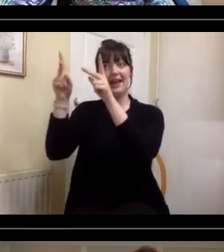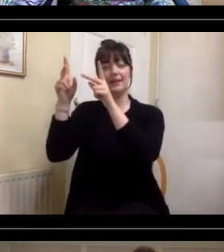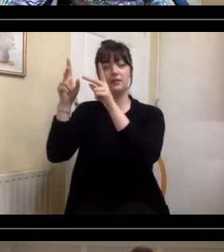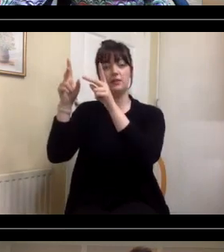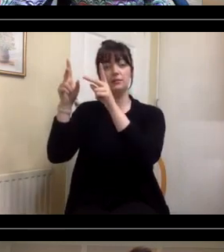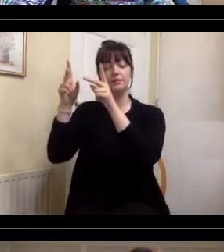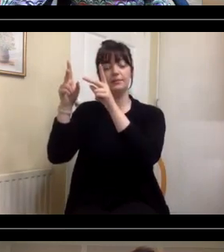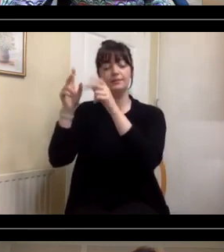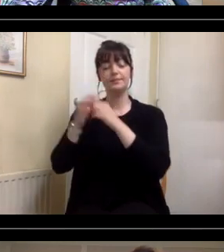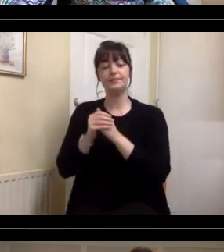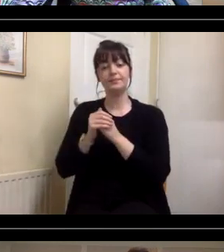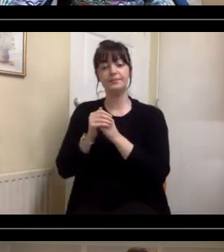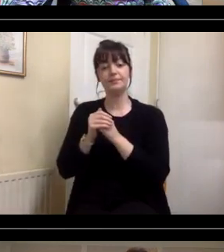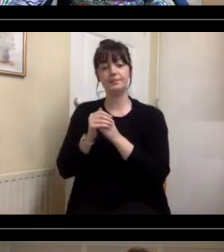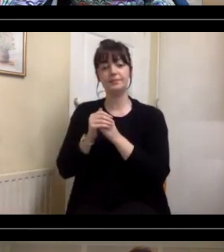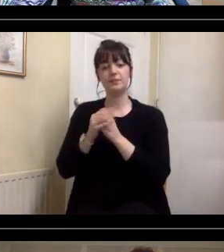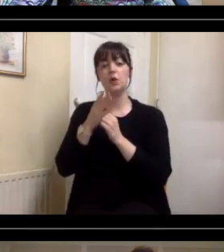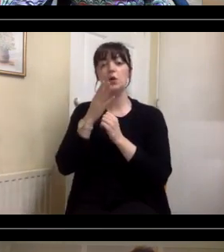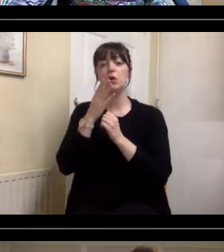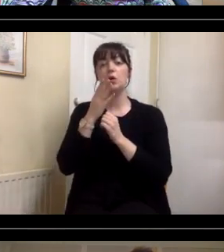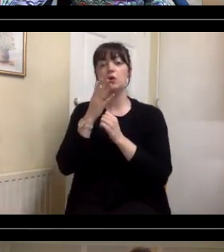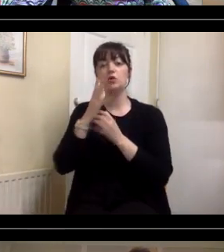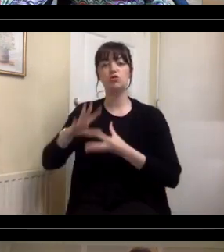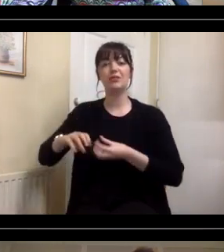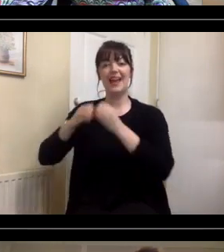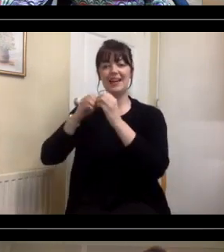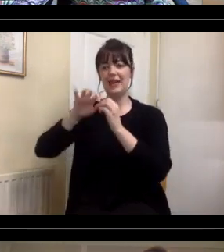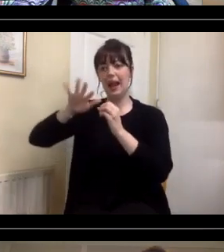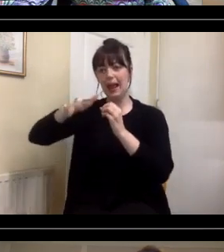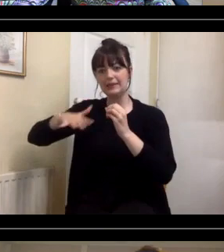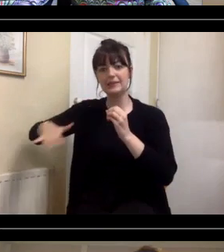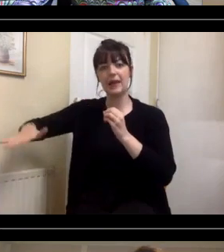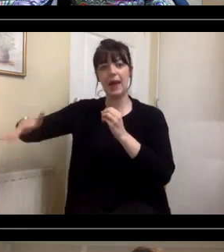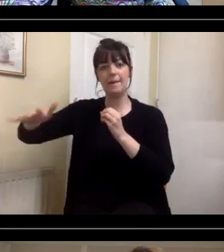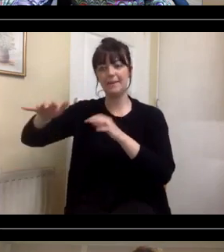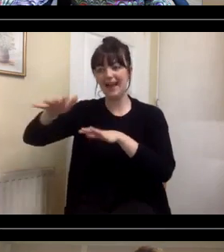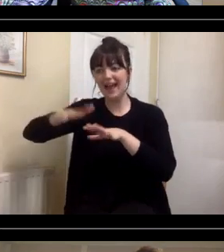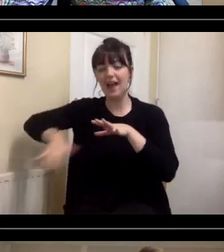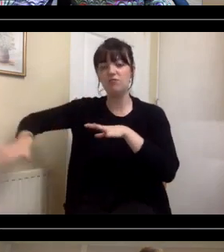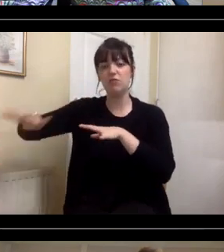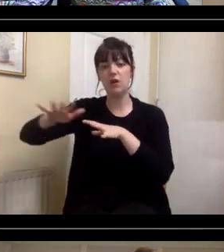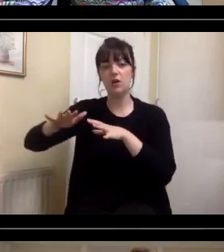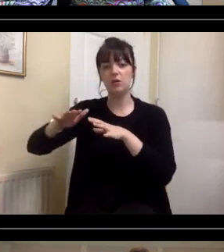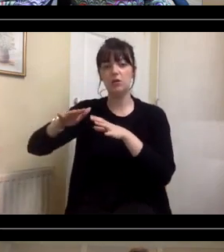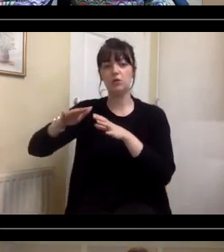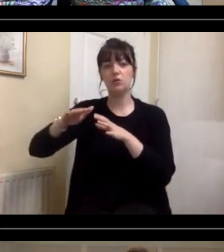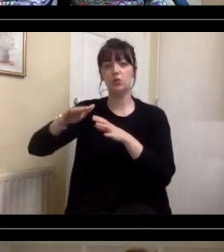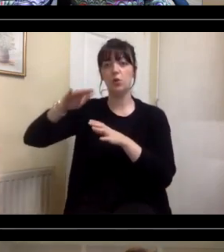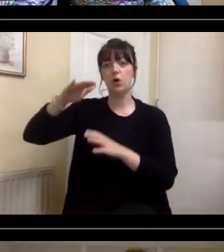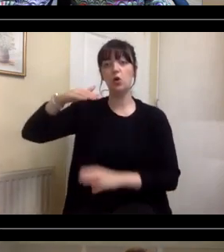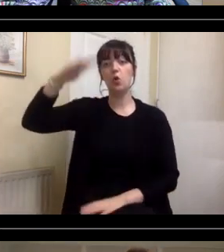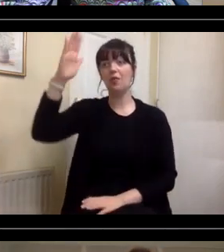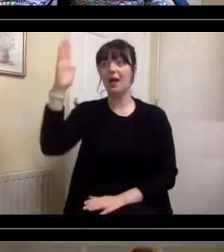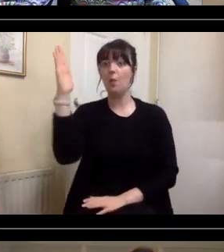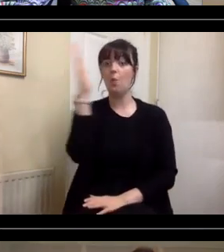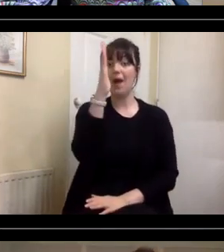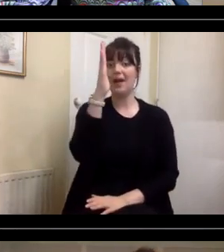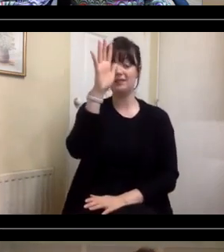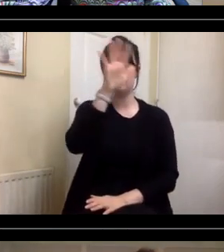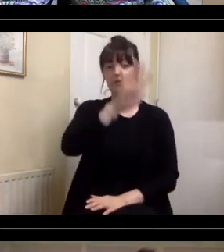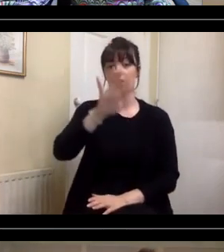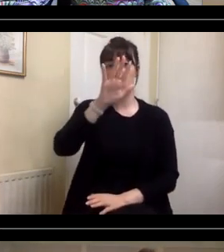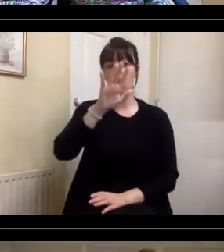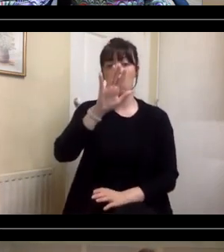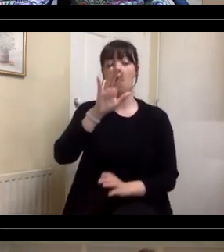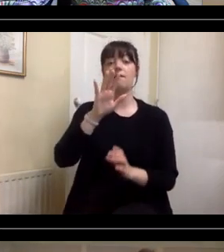to create a landscaped area to the north and west of the southern tunnel